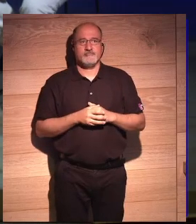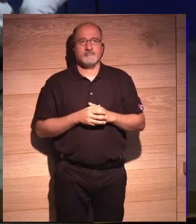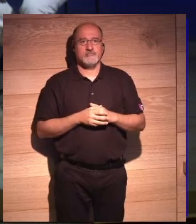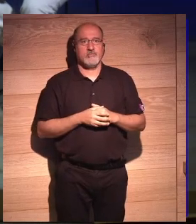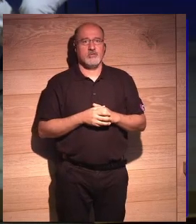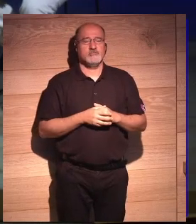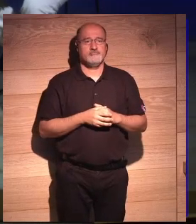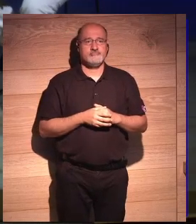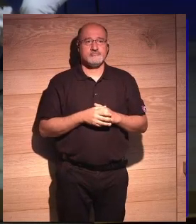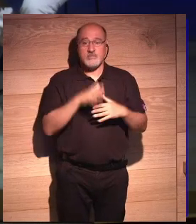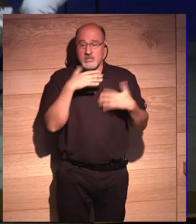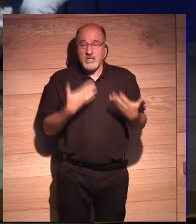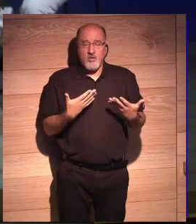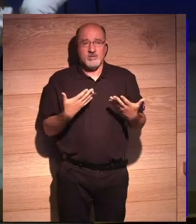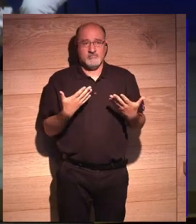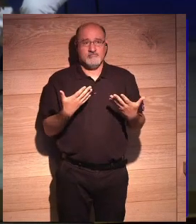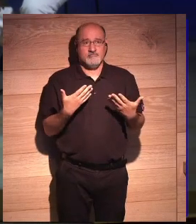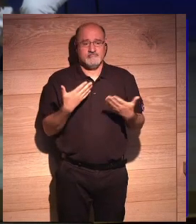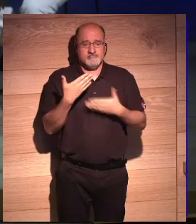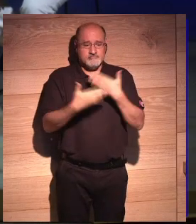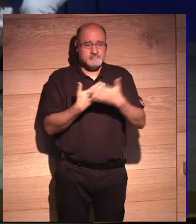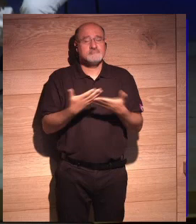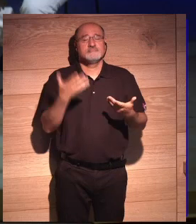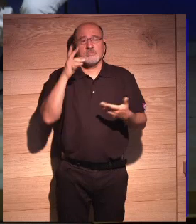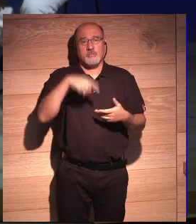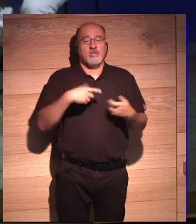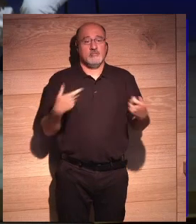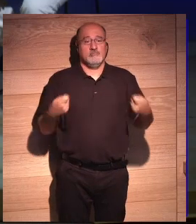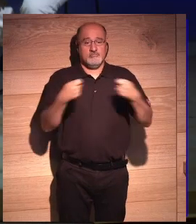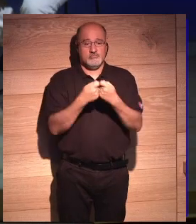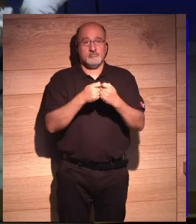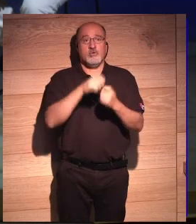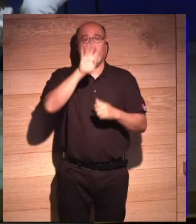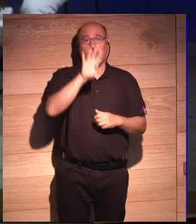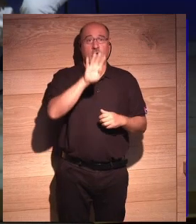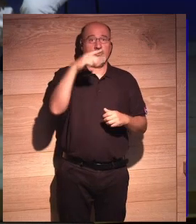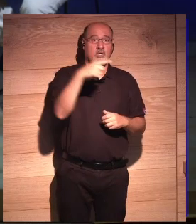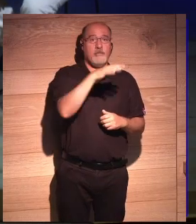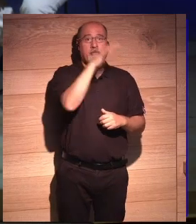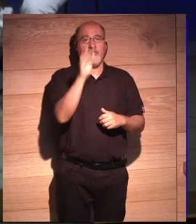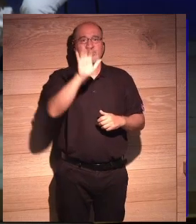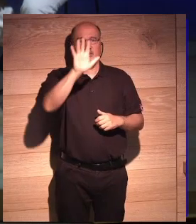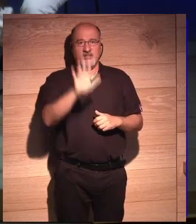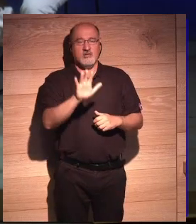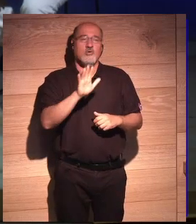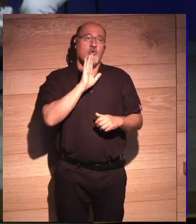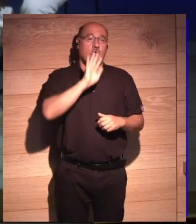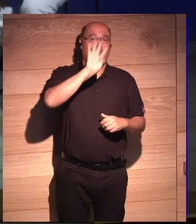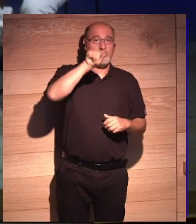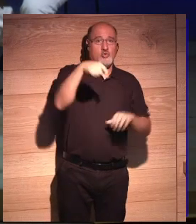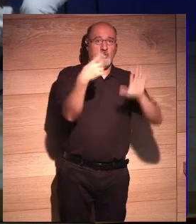for Telefónica. But anyway, I cannot tell you much because we're doing lots of things in edge computing, what they